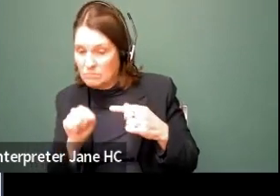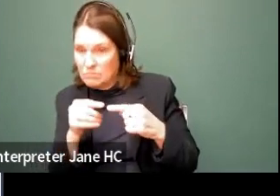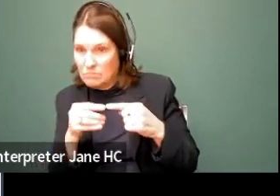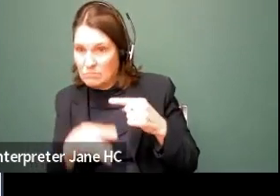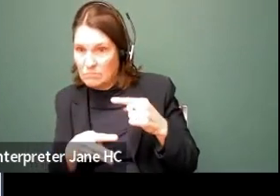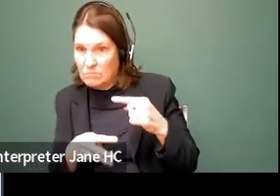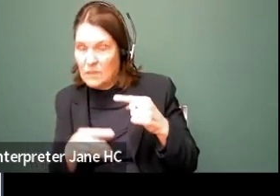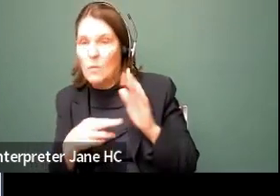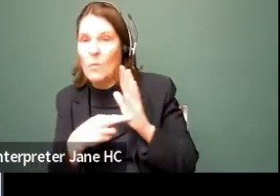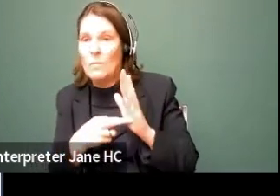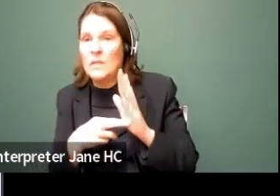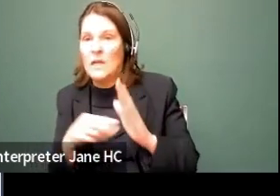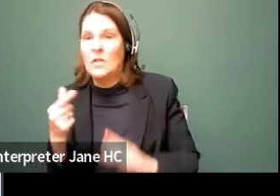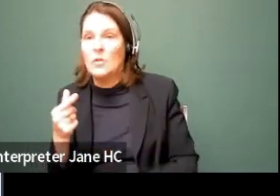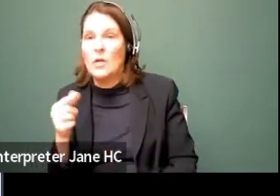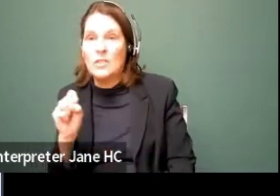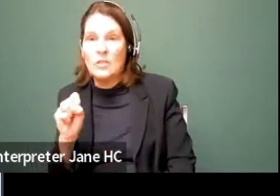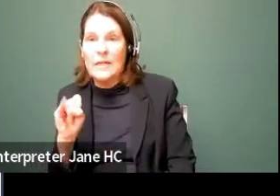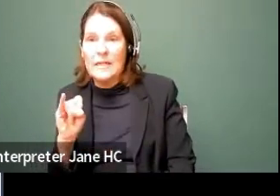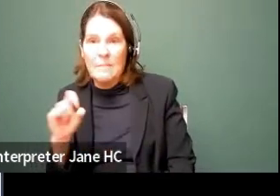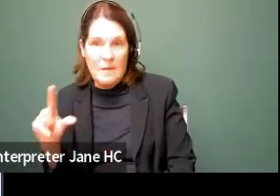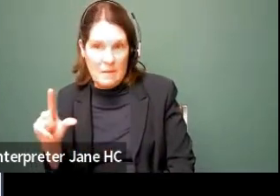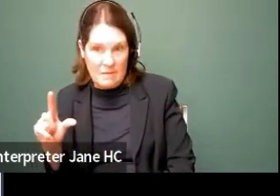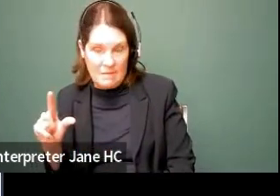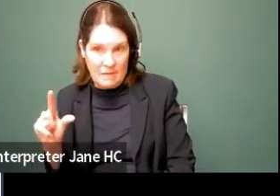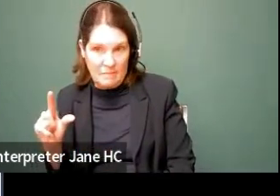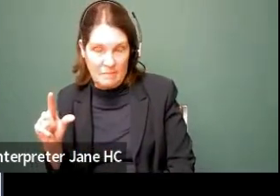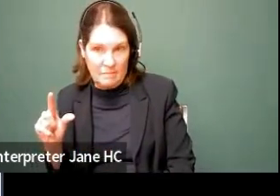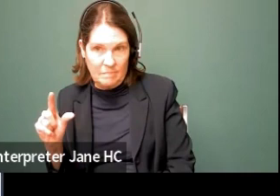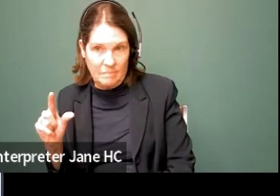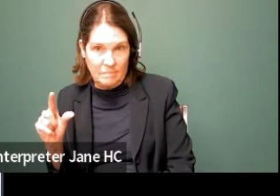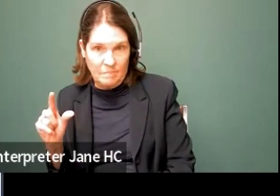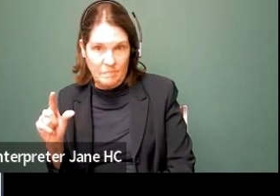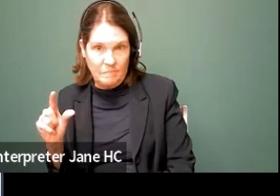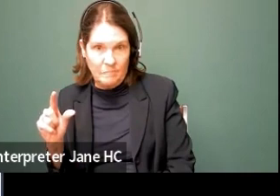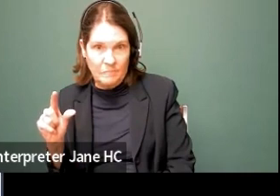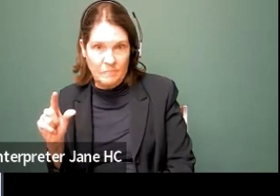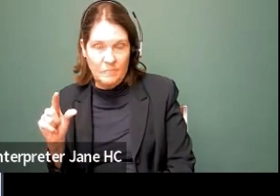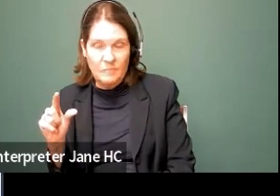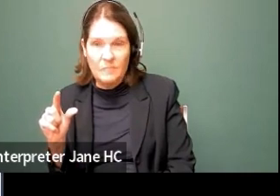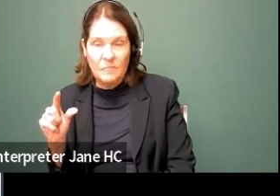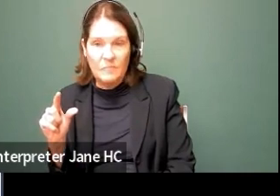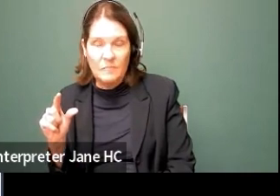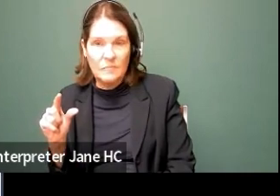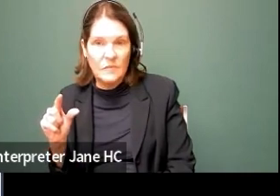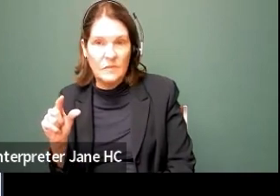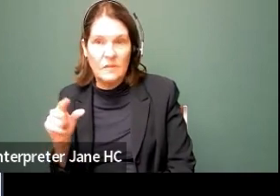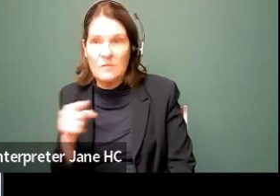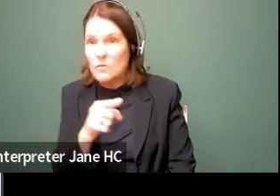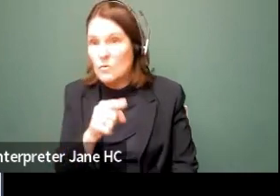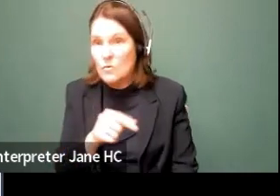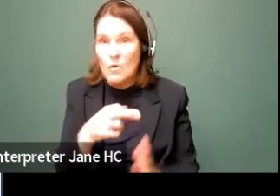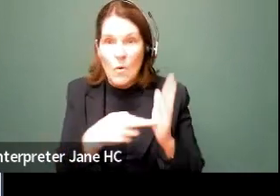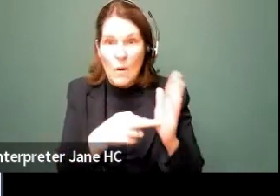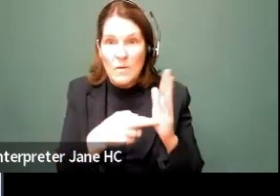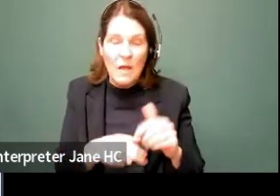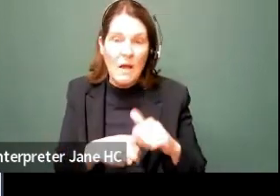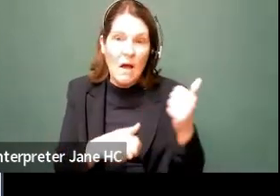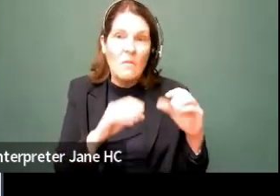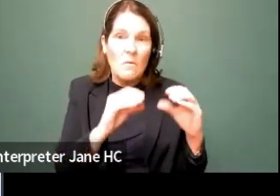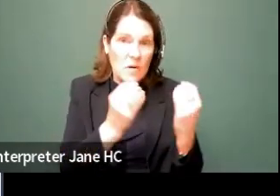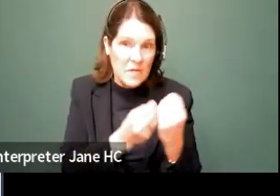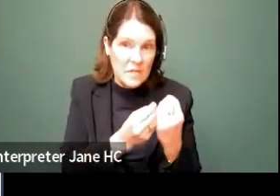be representing Granite State Independent Living. And same as well if you were from another organization that you needed